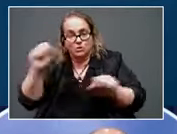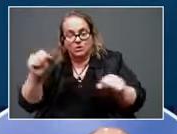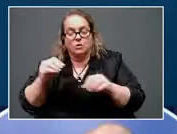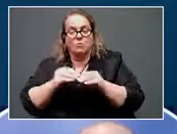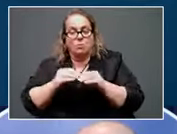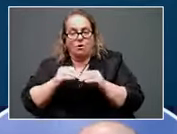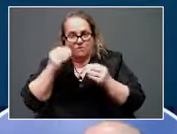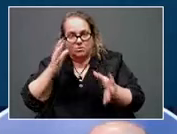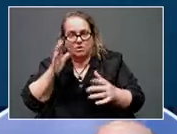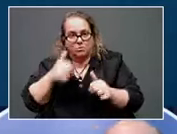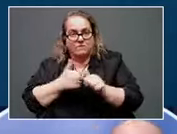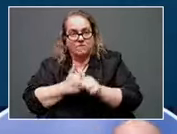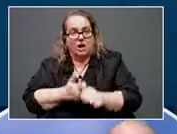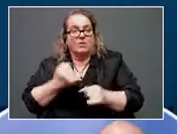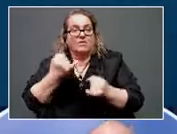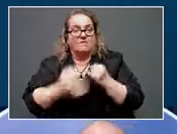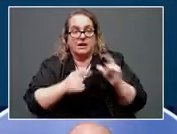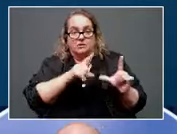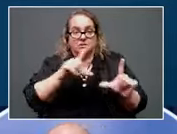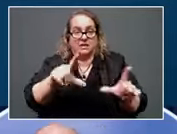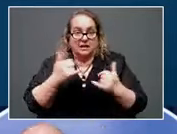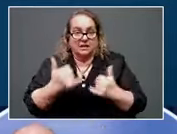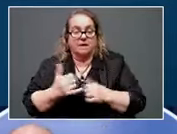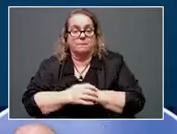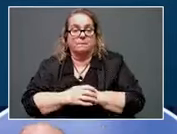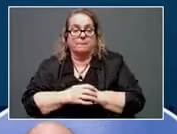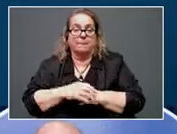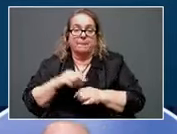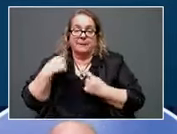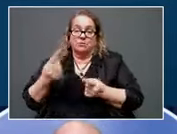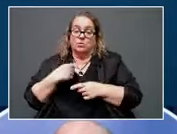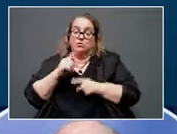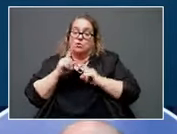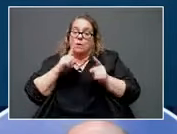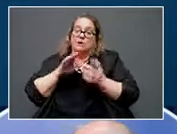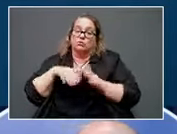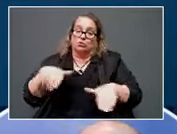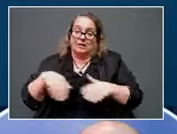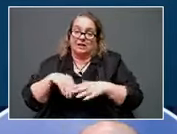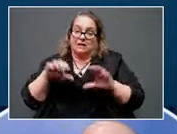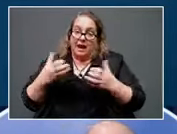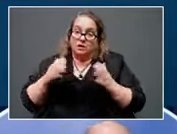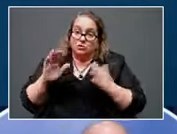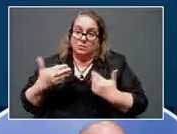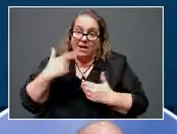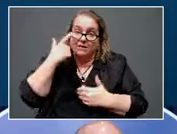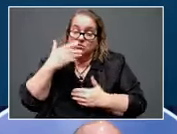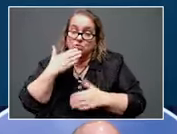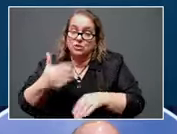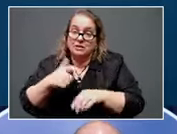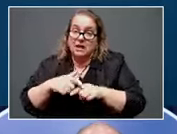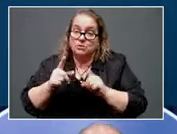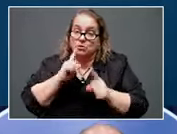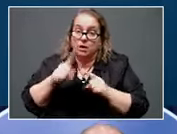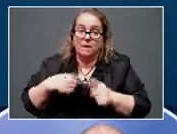final slide, James. Since we're talking about the children in the classroom, I think it's a good time to talk about the